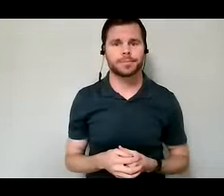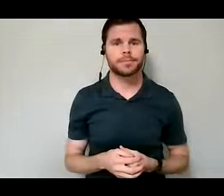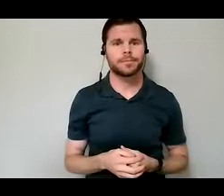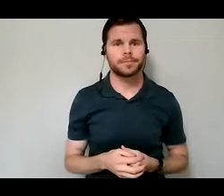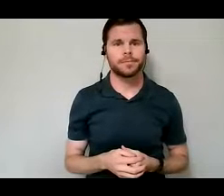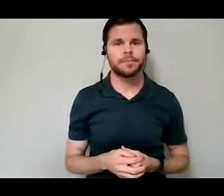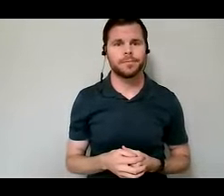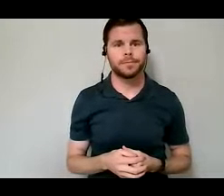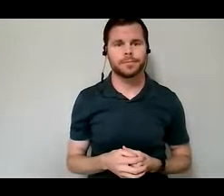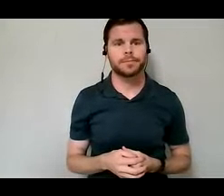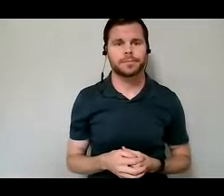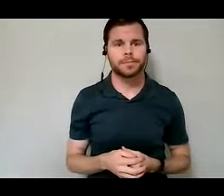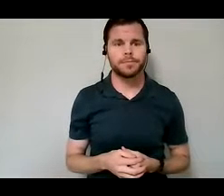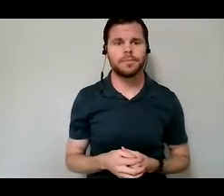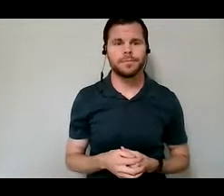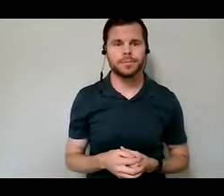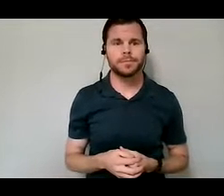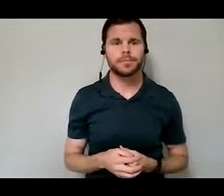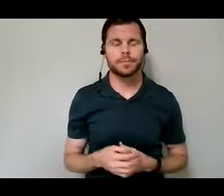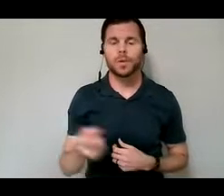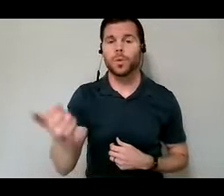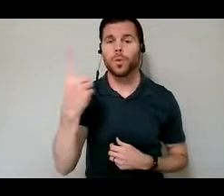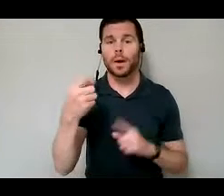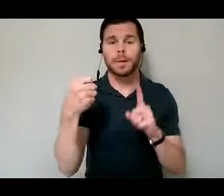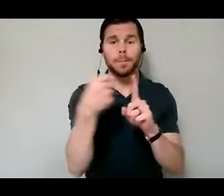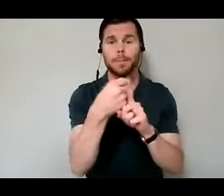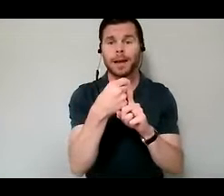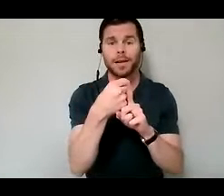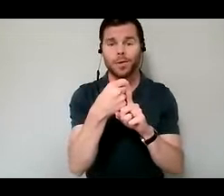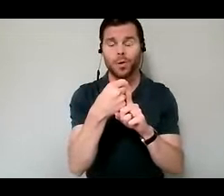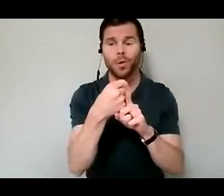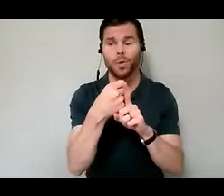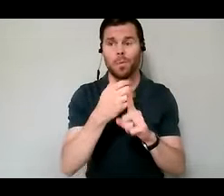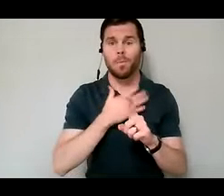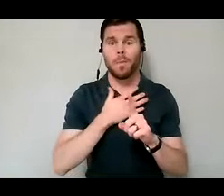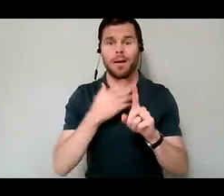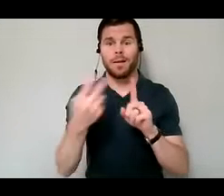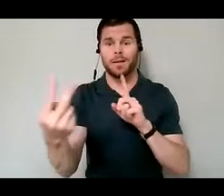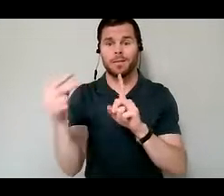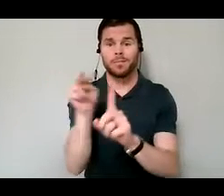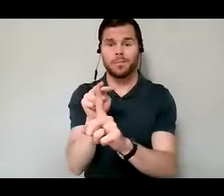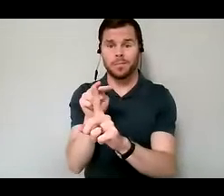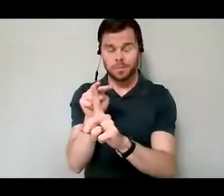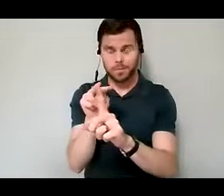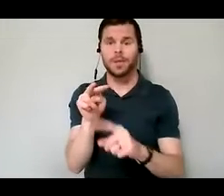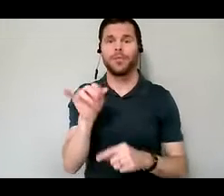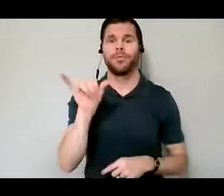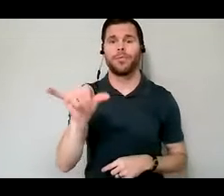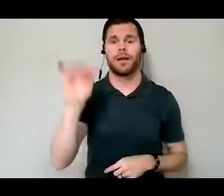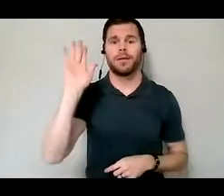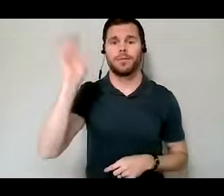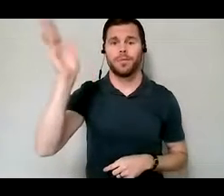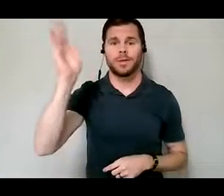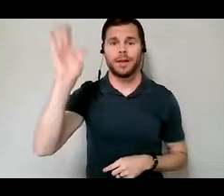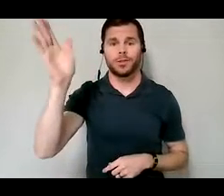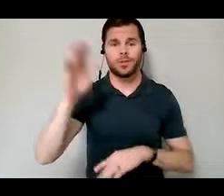Ally Action, at least from my point of view, is the presentation we did on